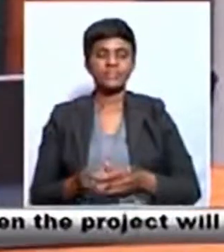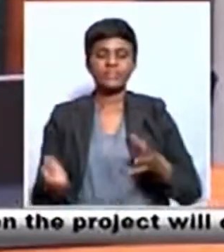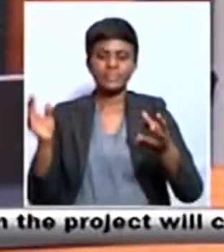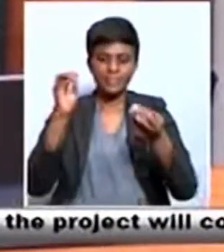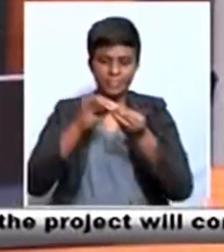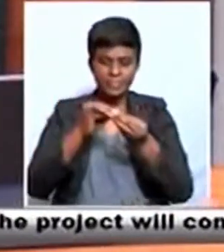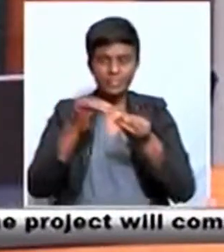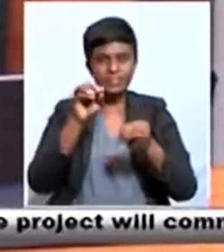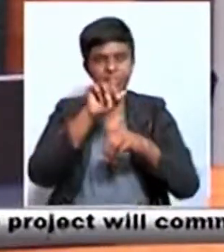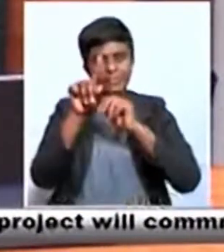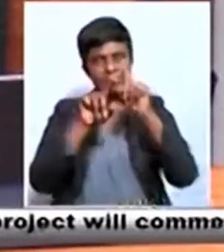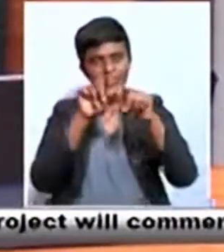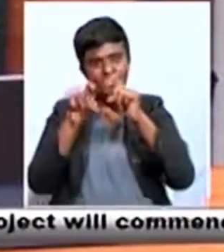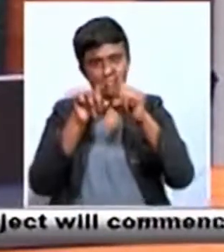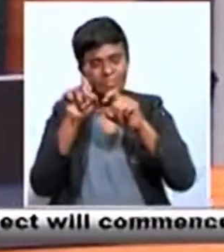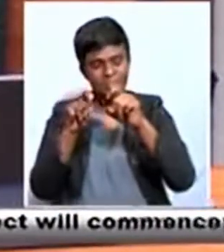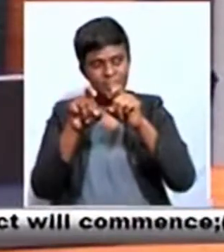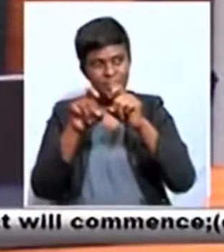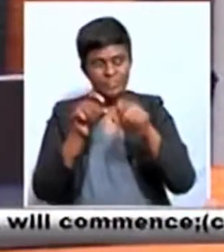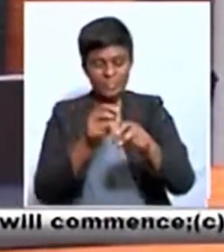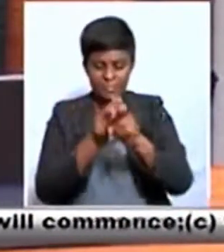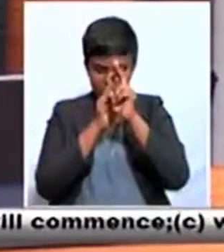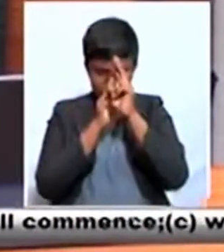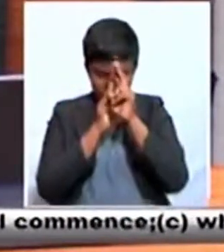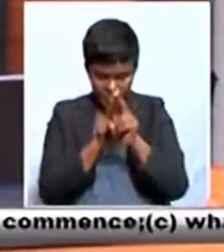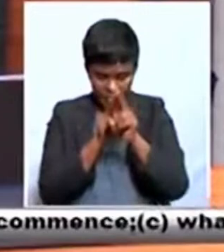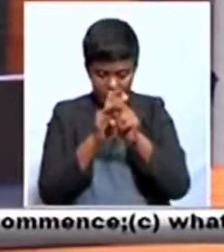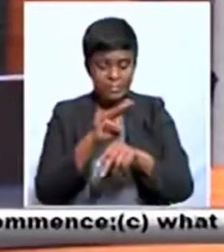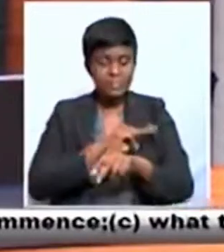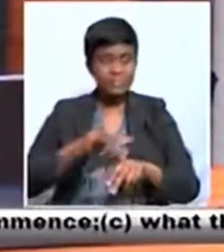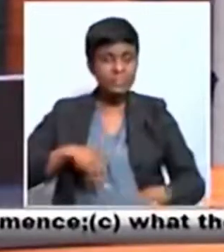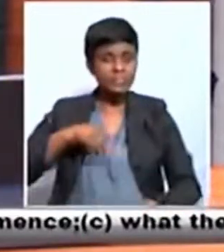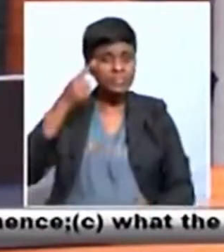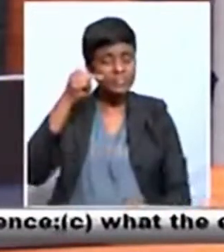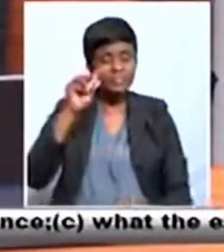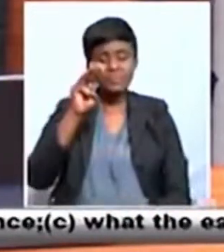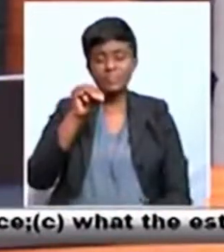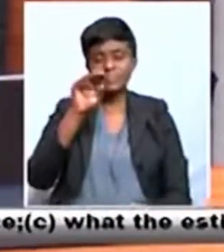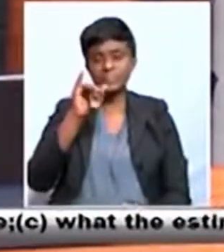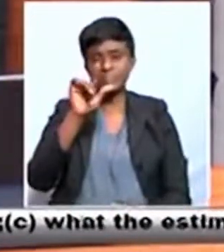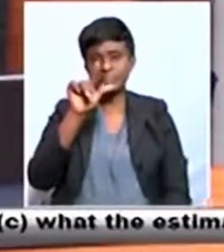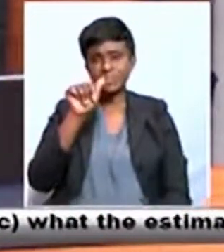Supplementary questions. The Honorable Member for Milanzi.